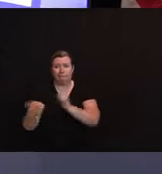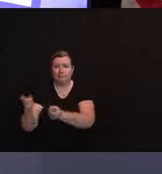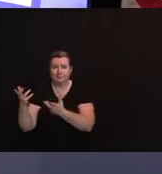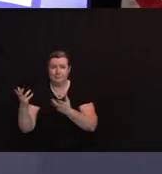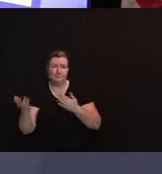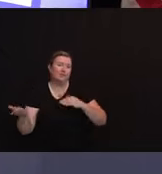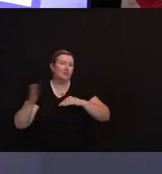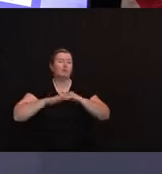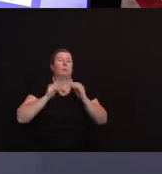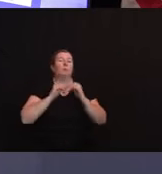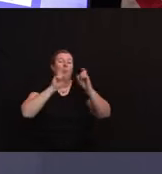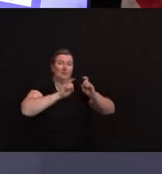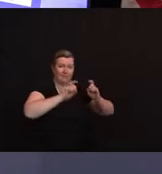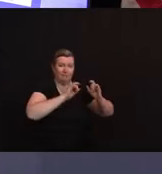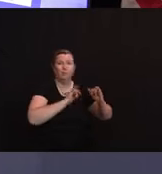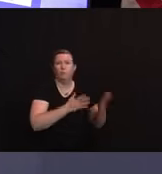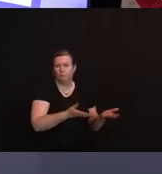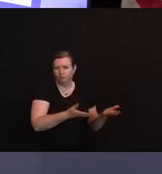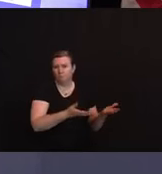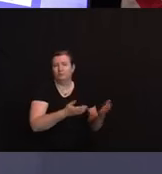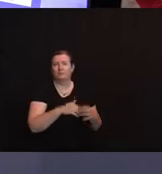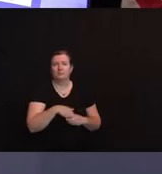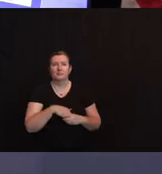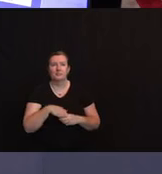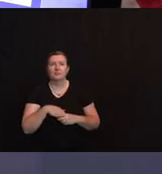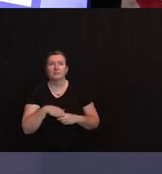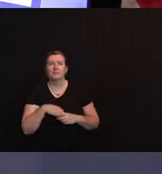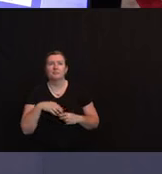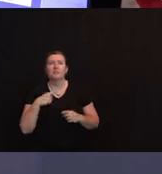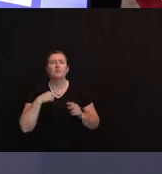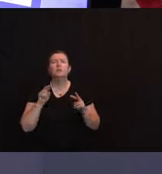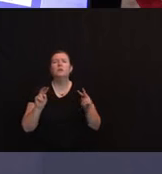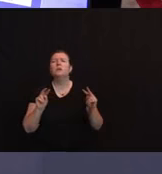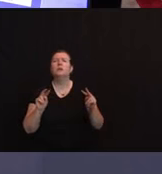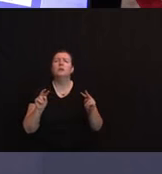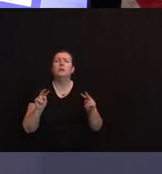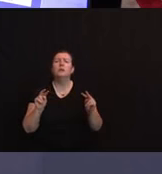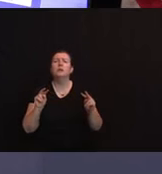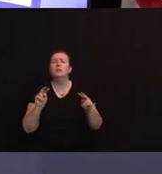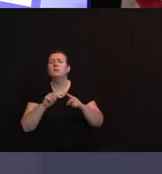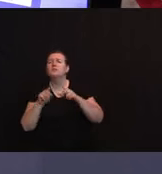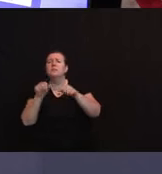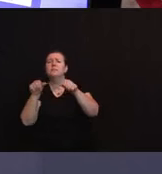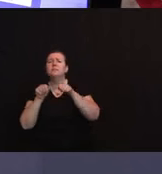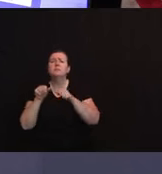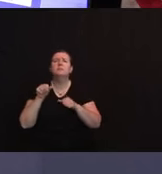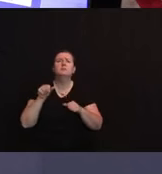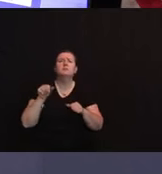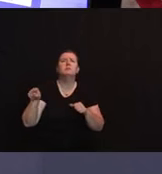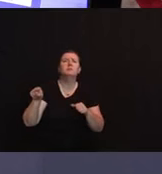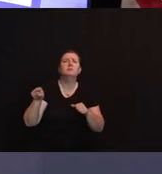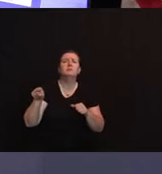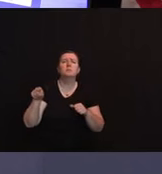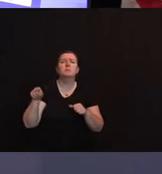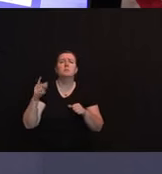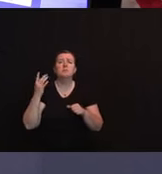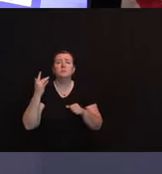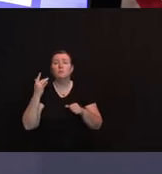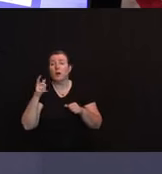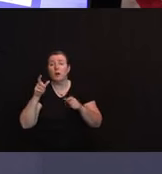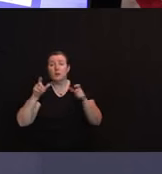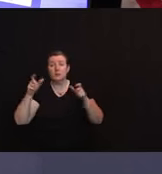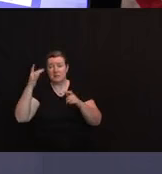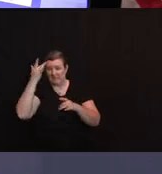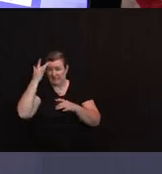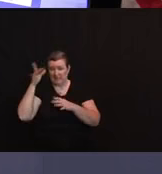could take COVID-positive residents from hospitals and stressed long-term care facilities. These steps